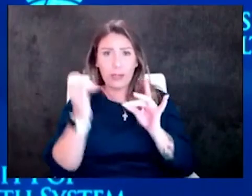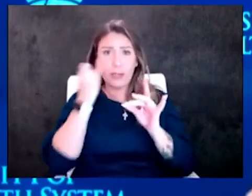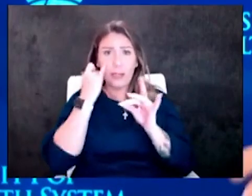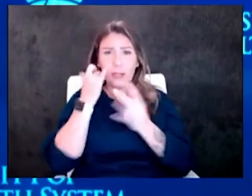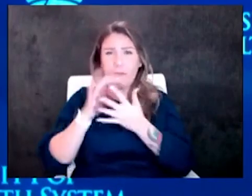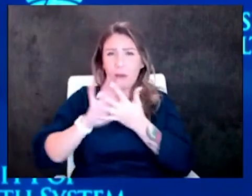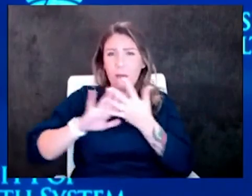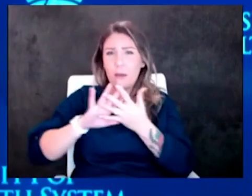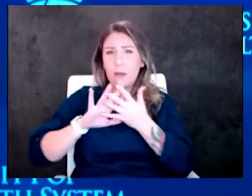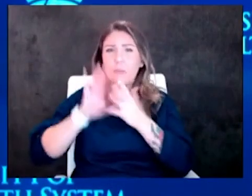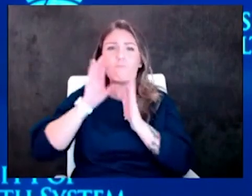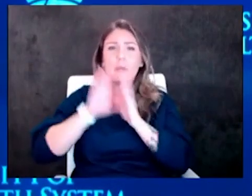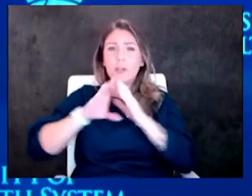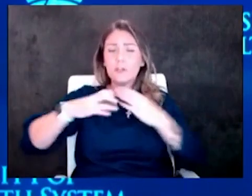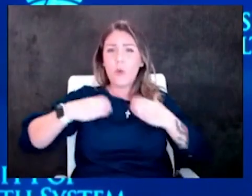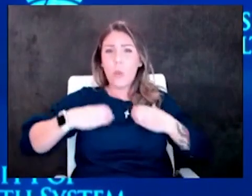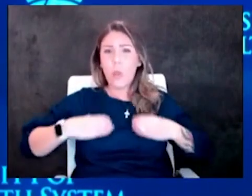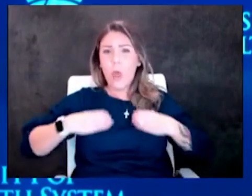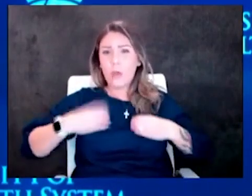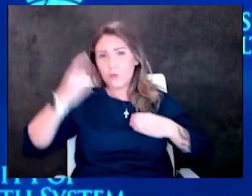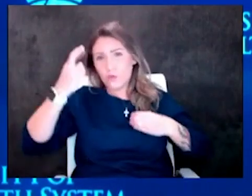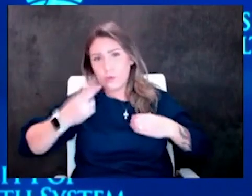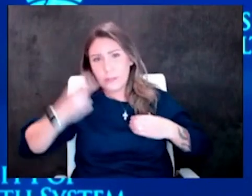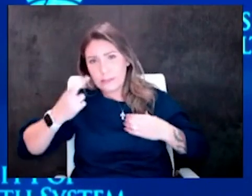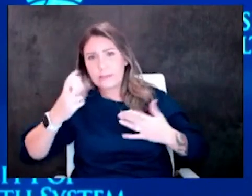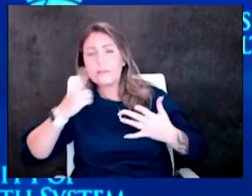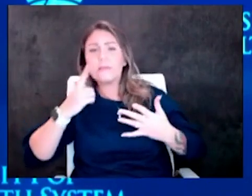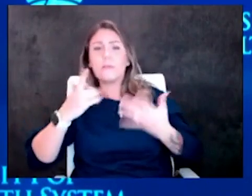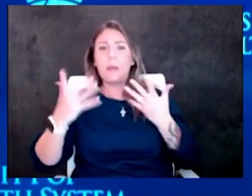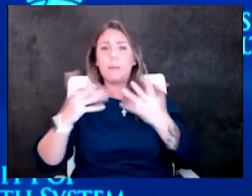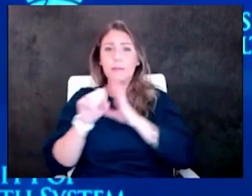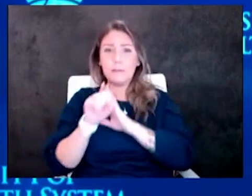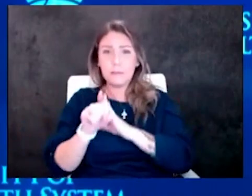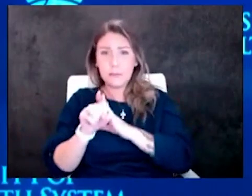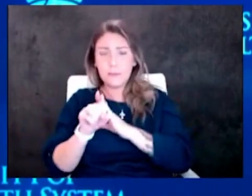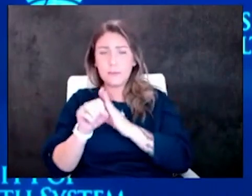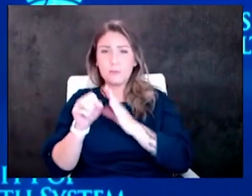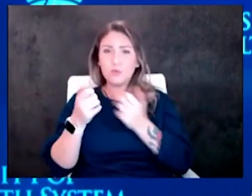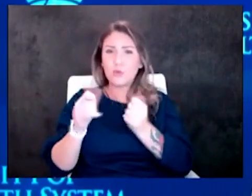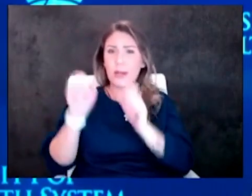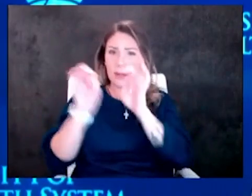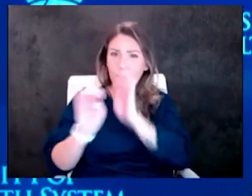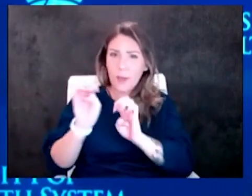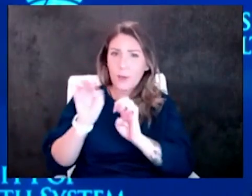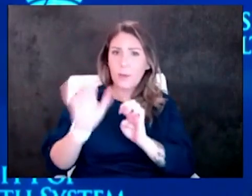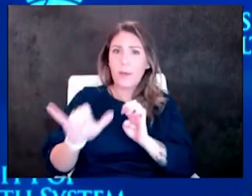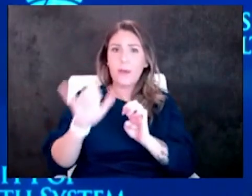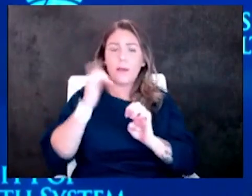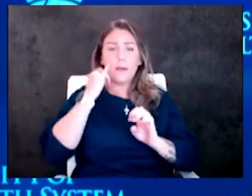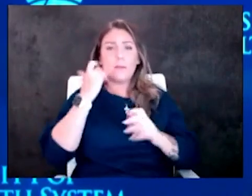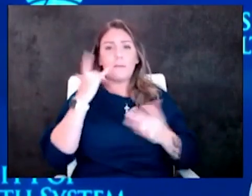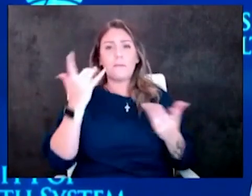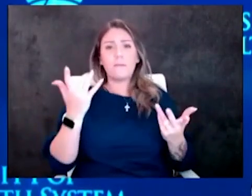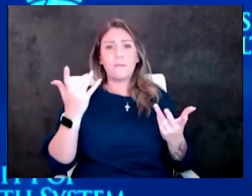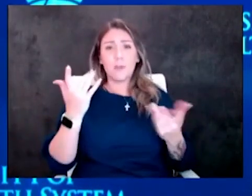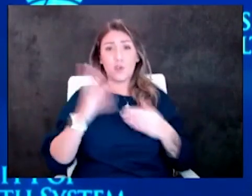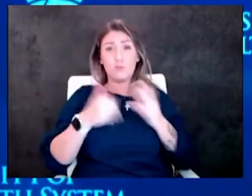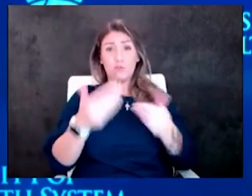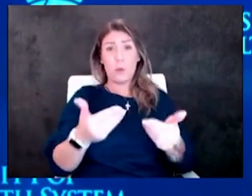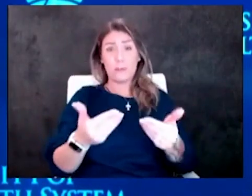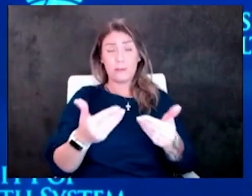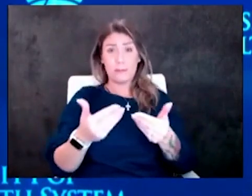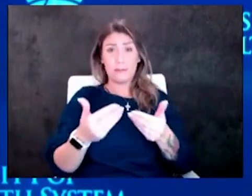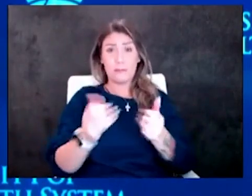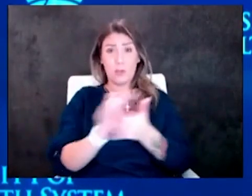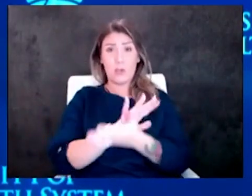had some reason to get an x-ray, so you must have had some symptoms. They're trying to evaluate that. If anything, if there's a process causing that, and that's not an